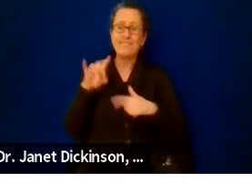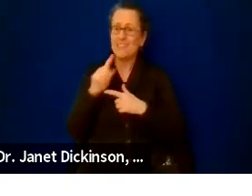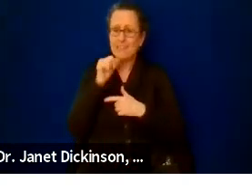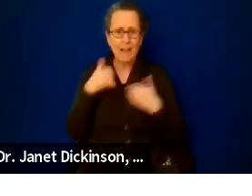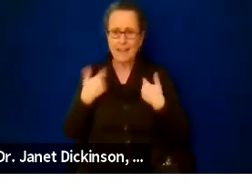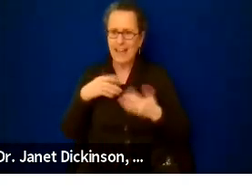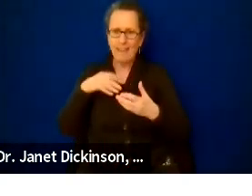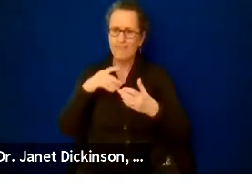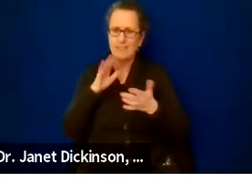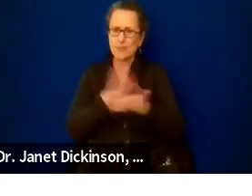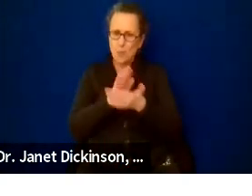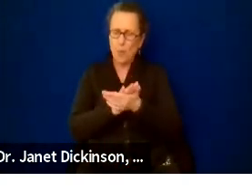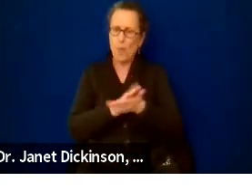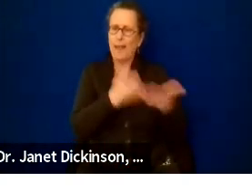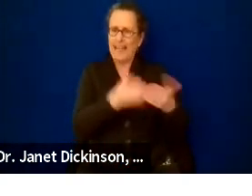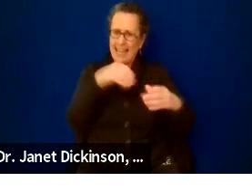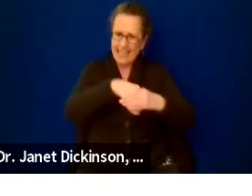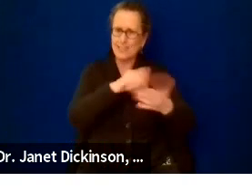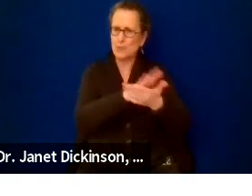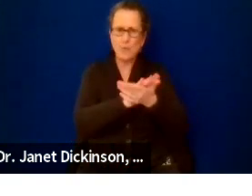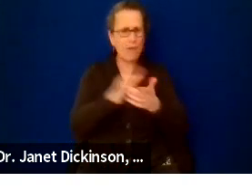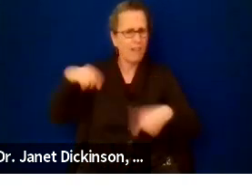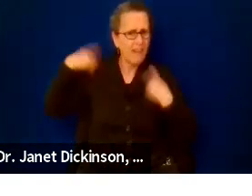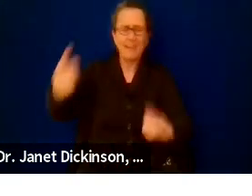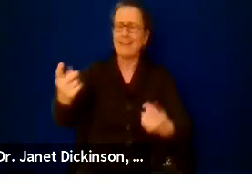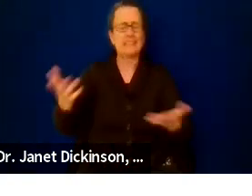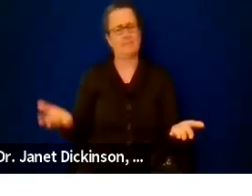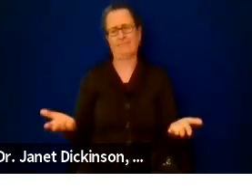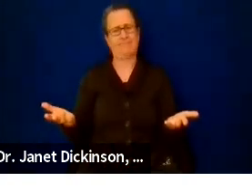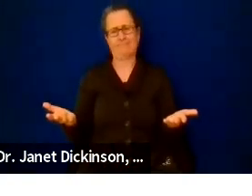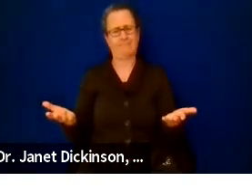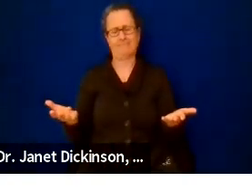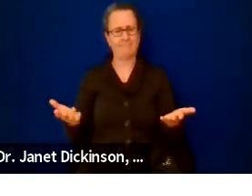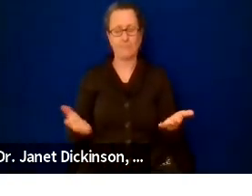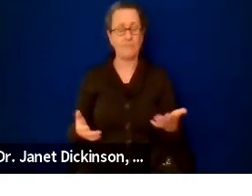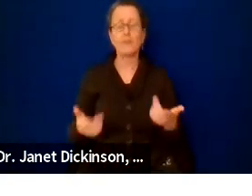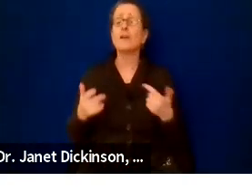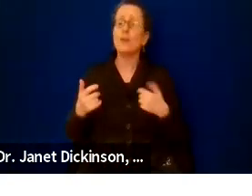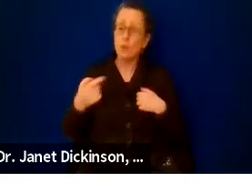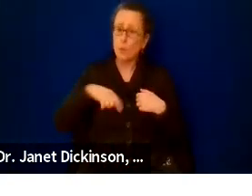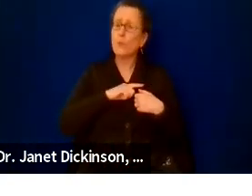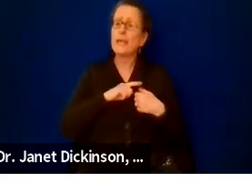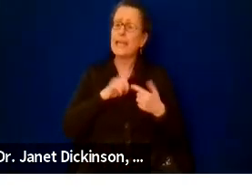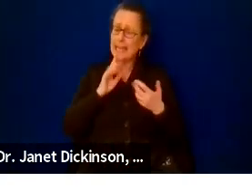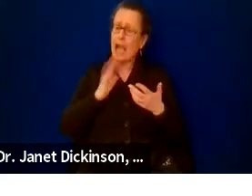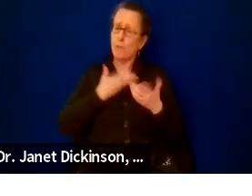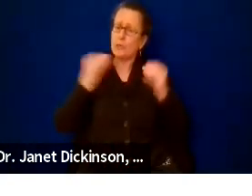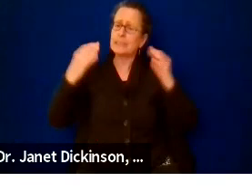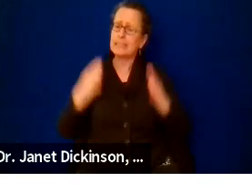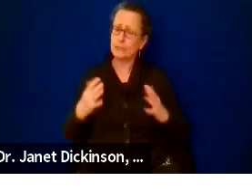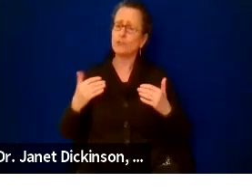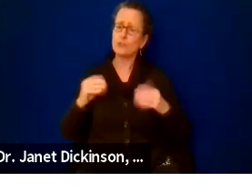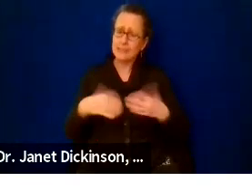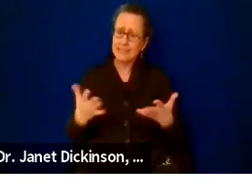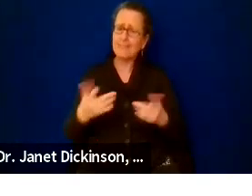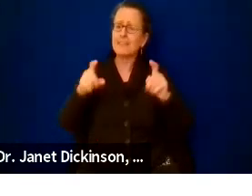with school districts, including ours, that do a lot of local assessments, we're keeping track of where our students are at